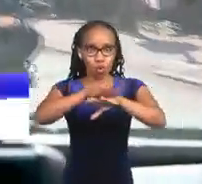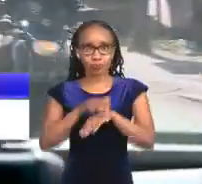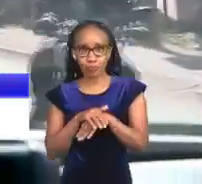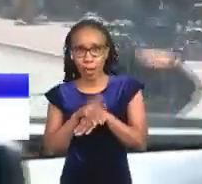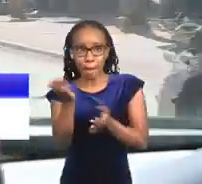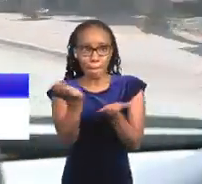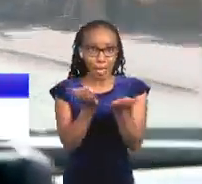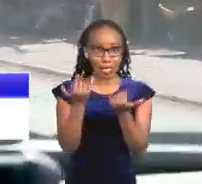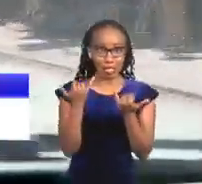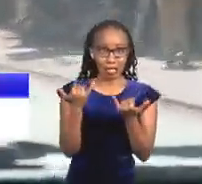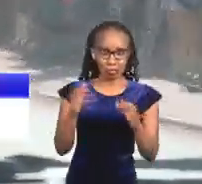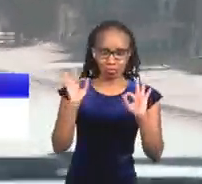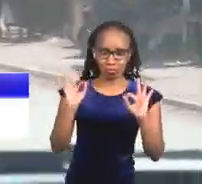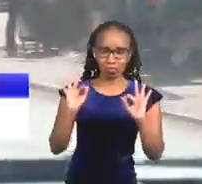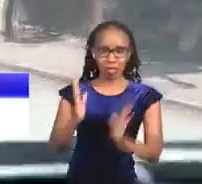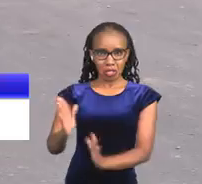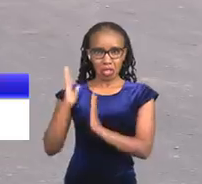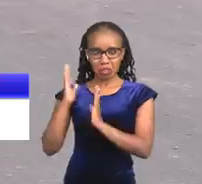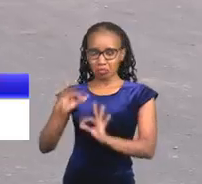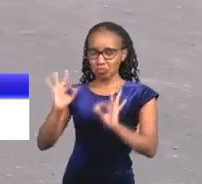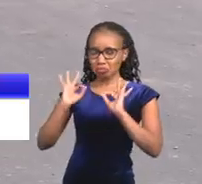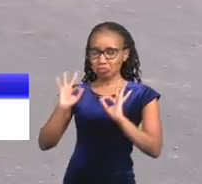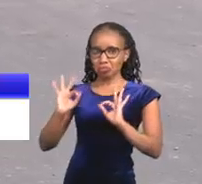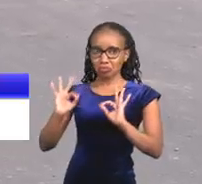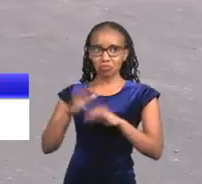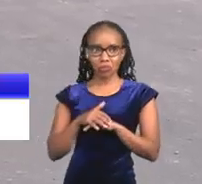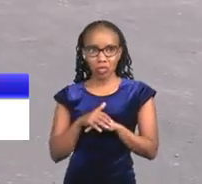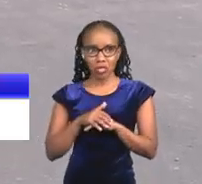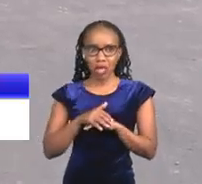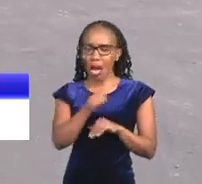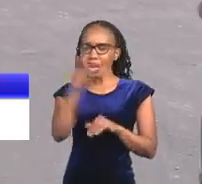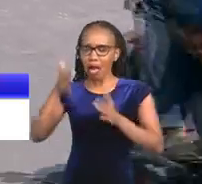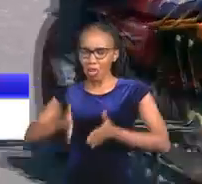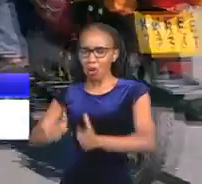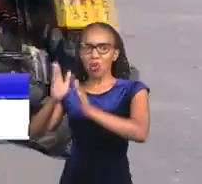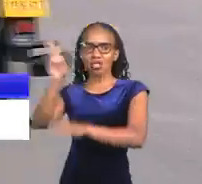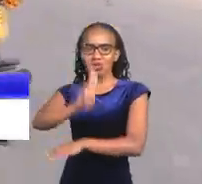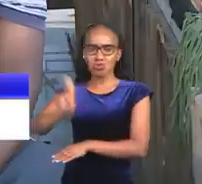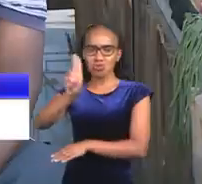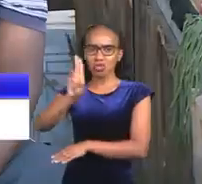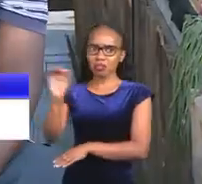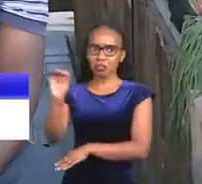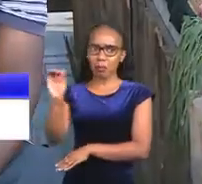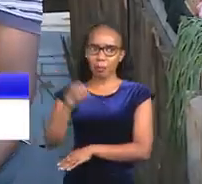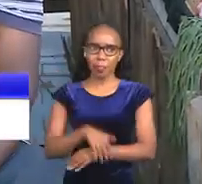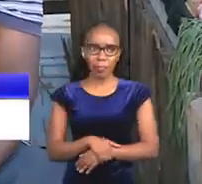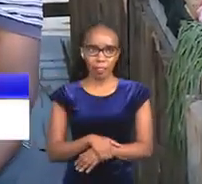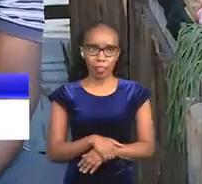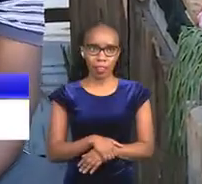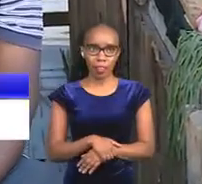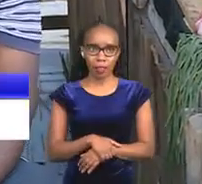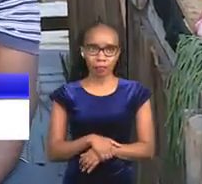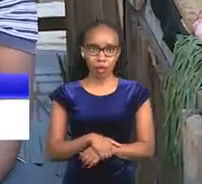Businesses are now on the rise, security is check, and the long tiring optional routes are no longer used. Kulingana na ile kazi